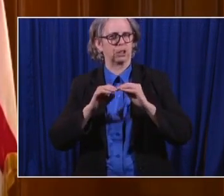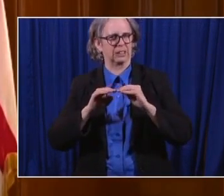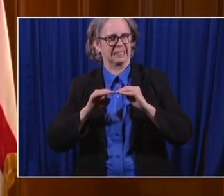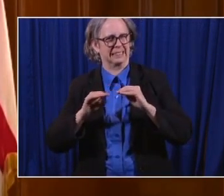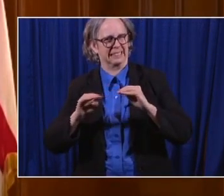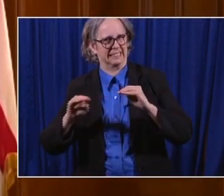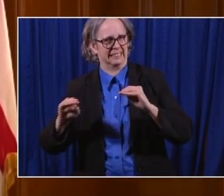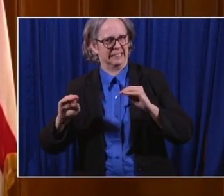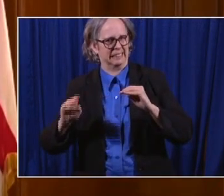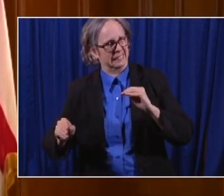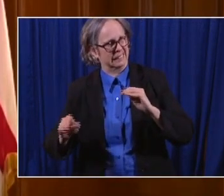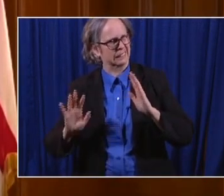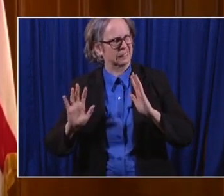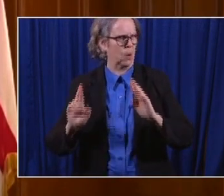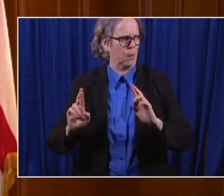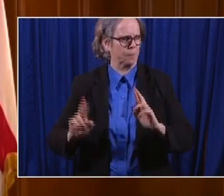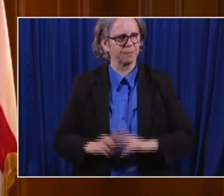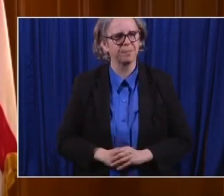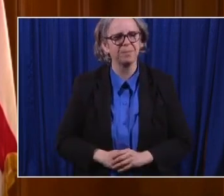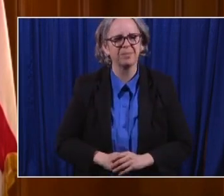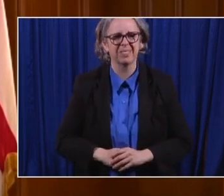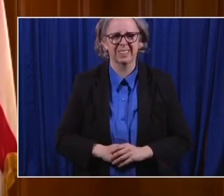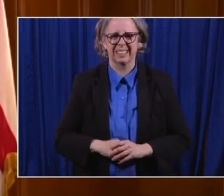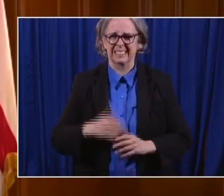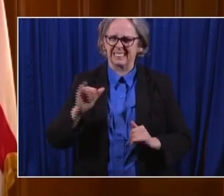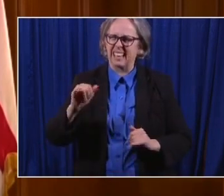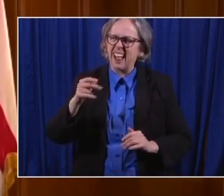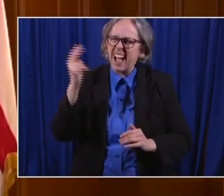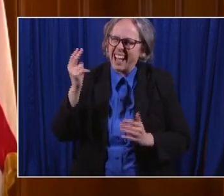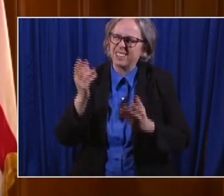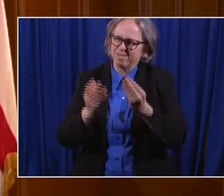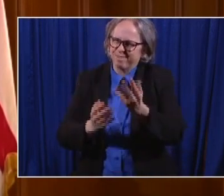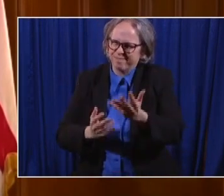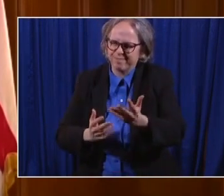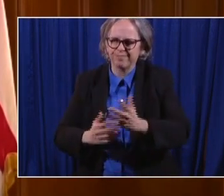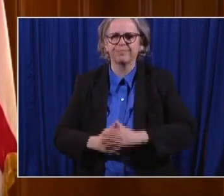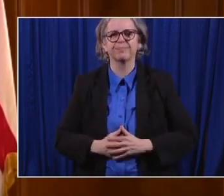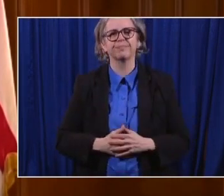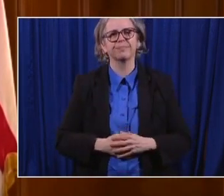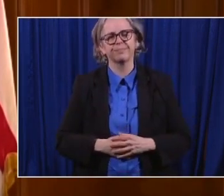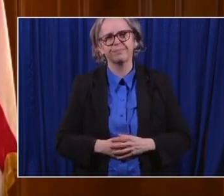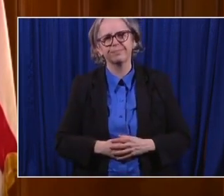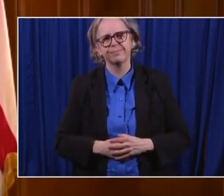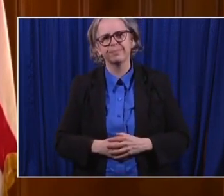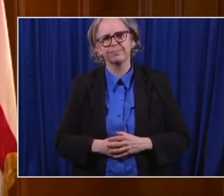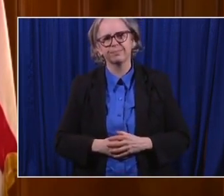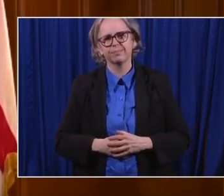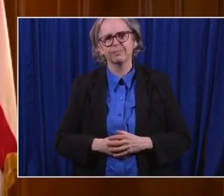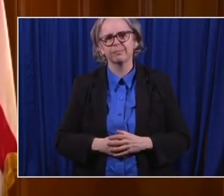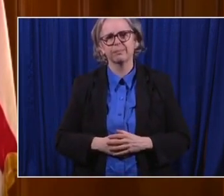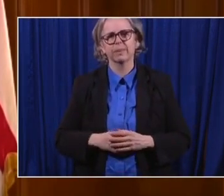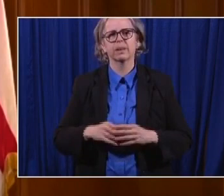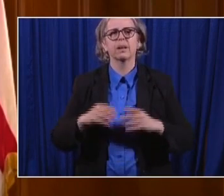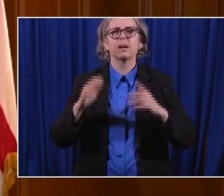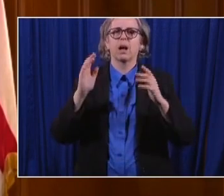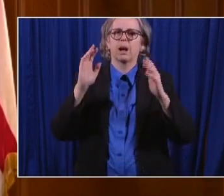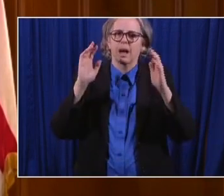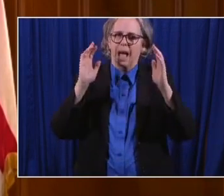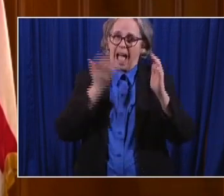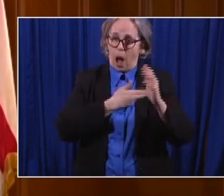still at a high rate, but it's certainly not going up, and we're seeing certainly a